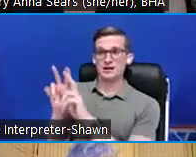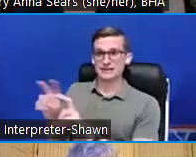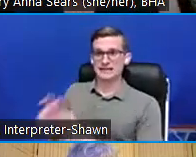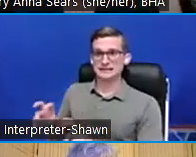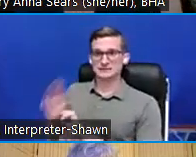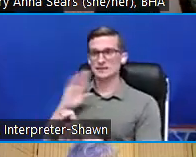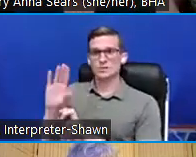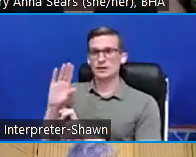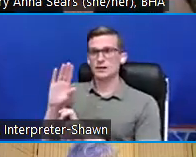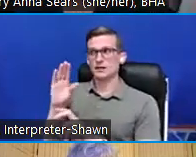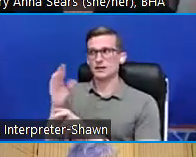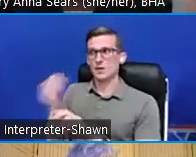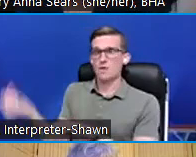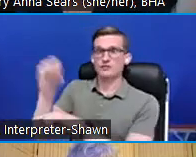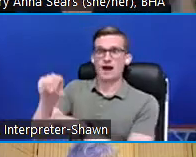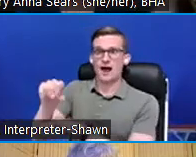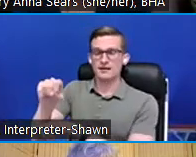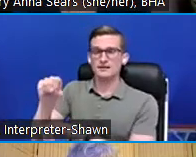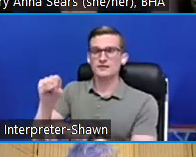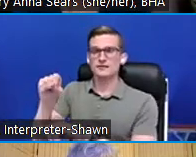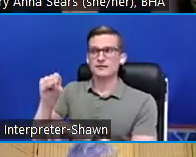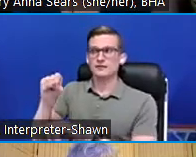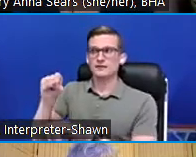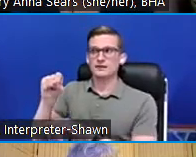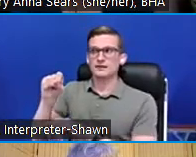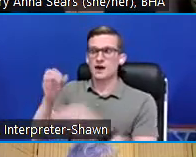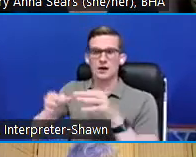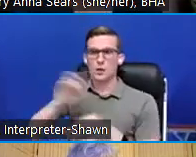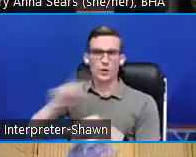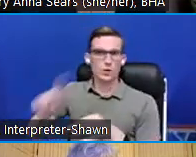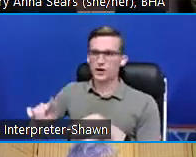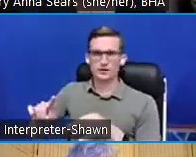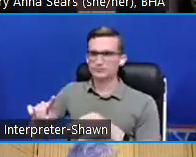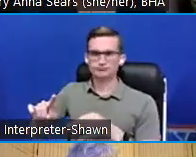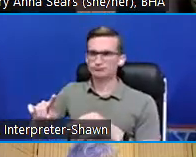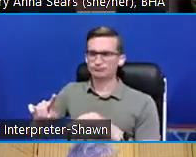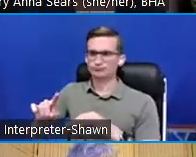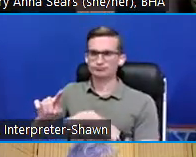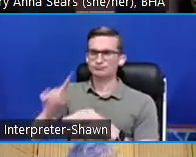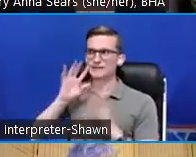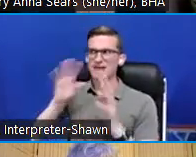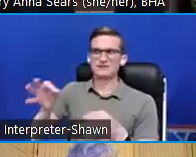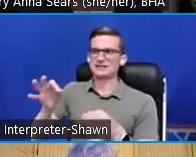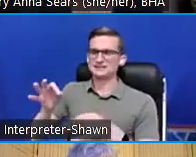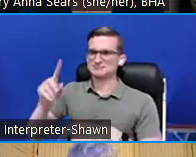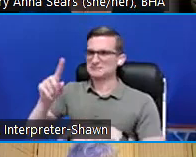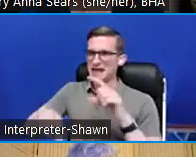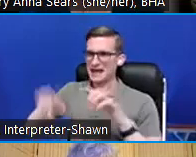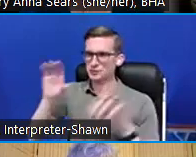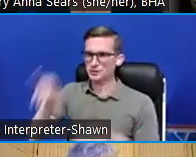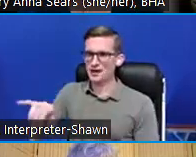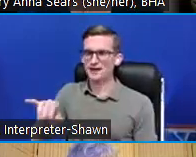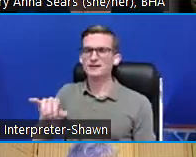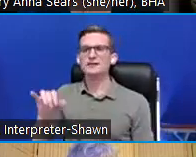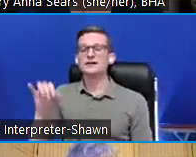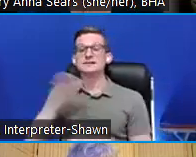or directly step over a court order. We're certainly not able to do that. What we're putting forward is